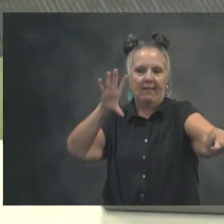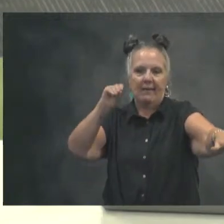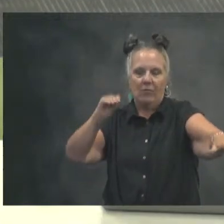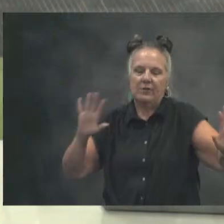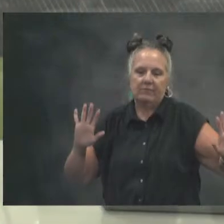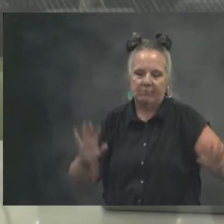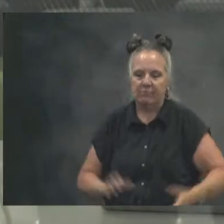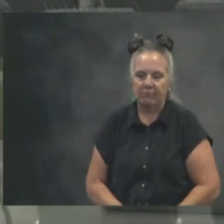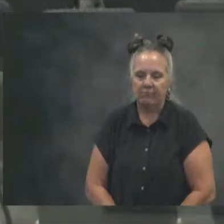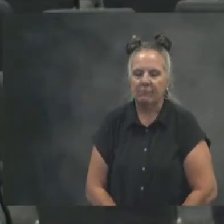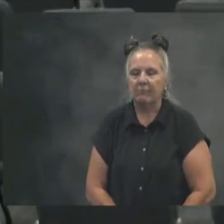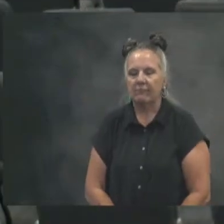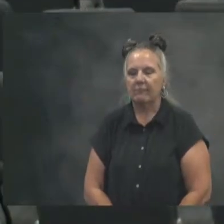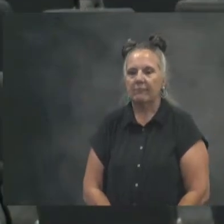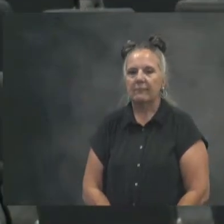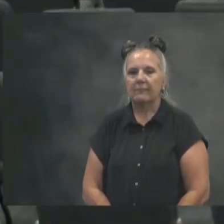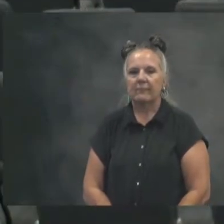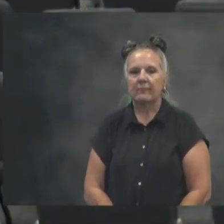Yeah.